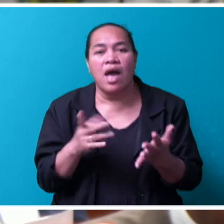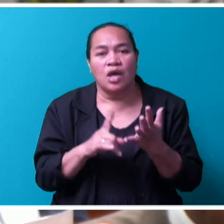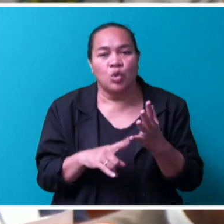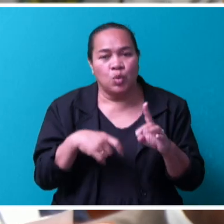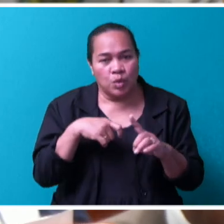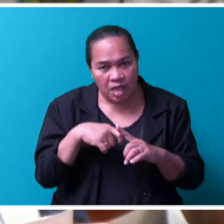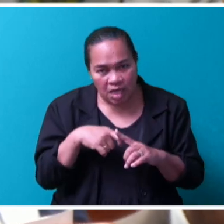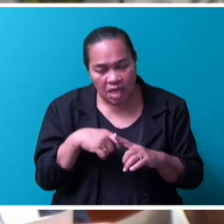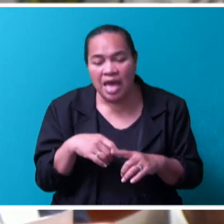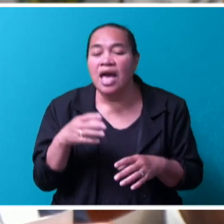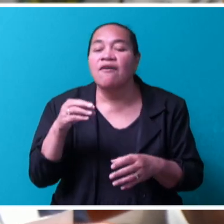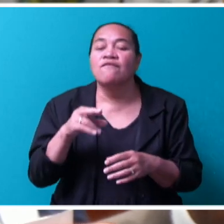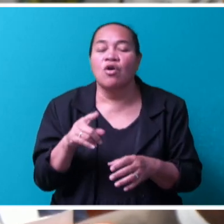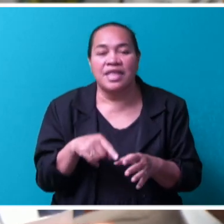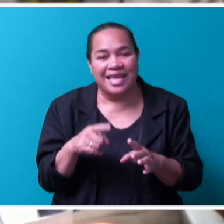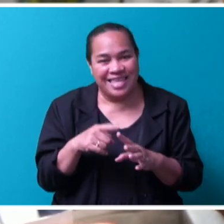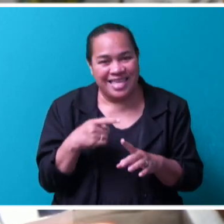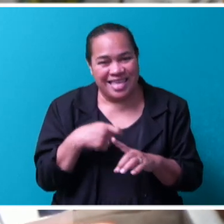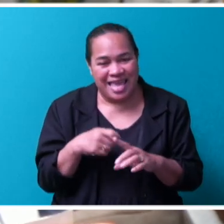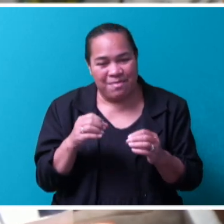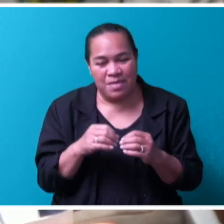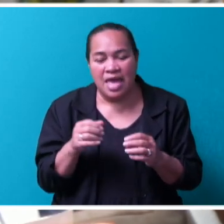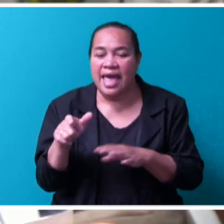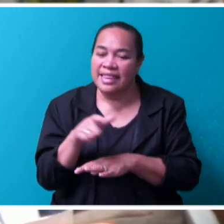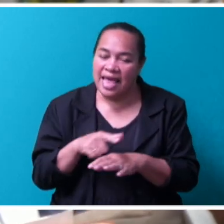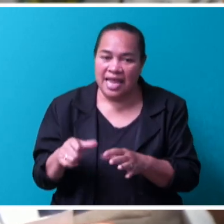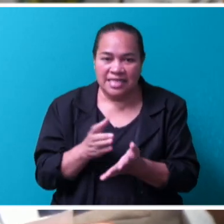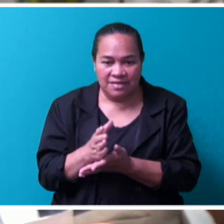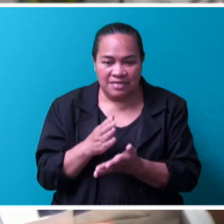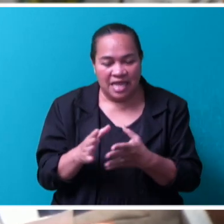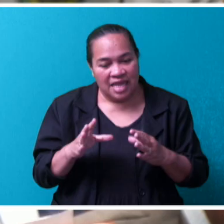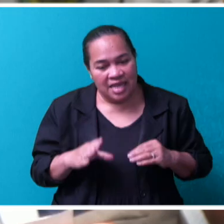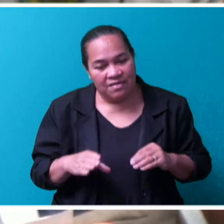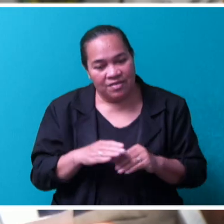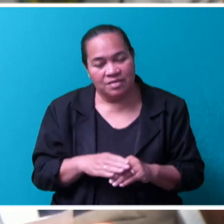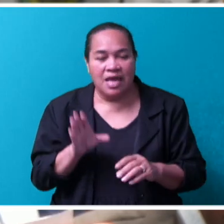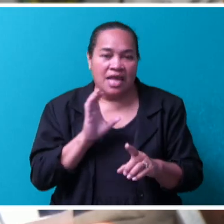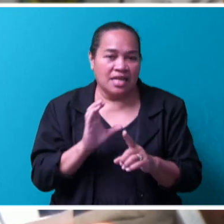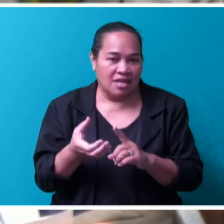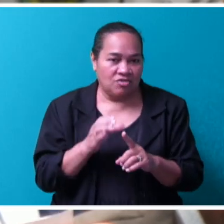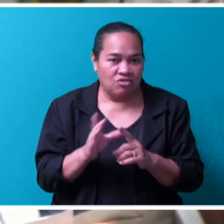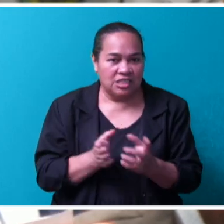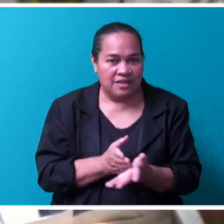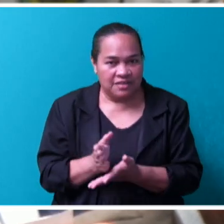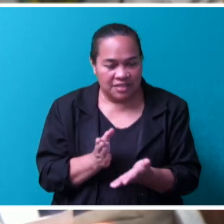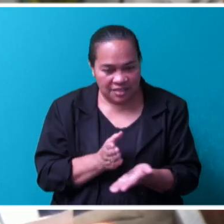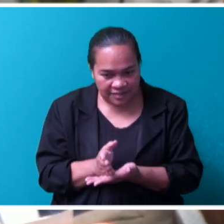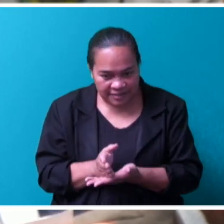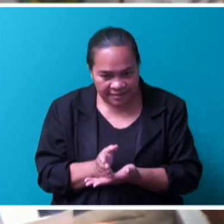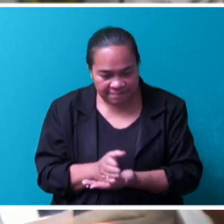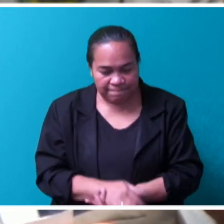with BKB, land services, investment, and cultural services. Mr. Speaker,